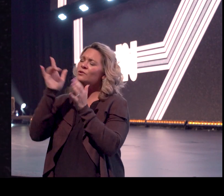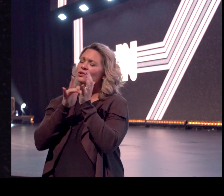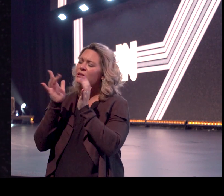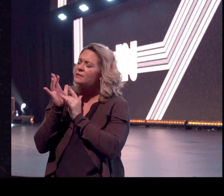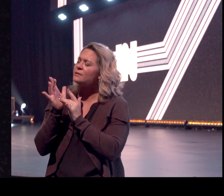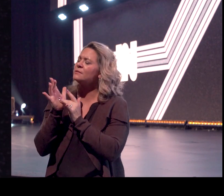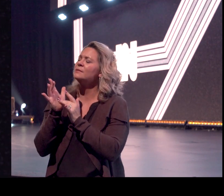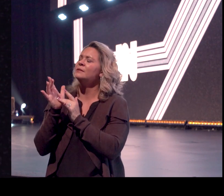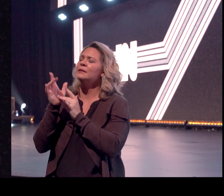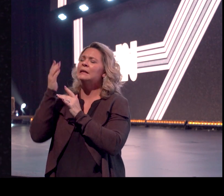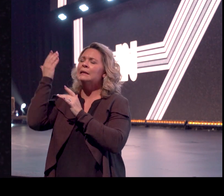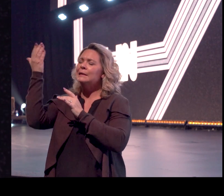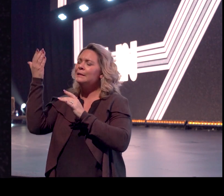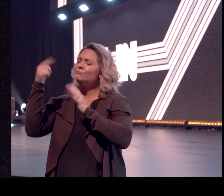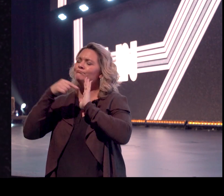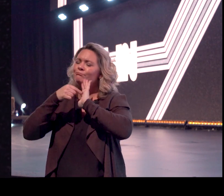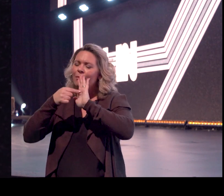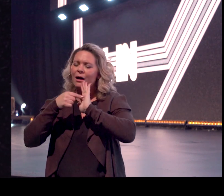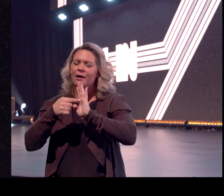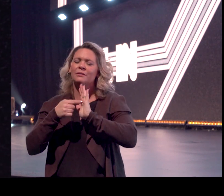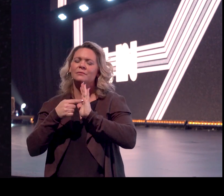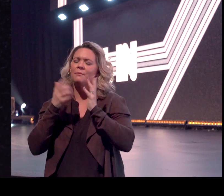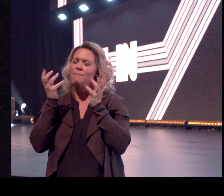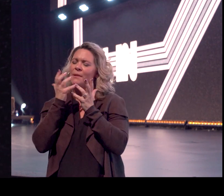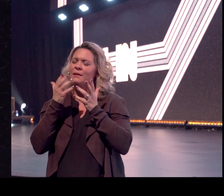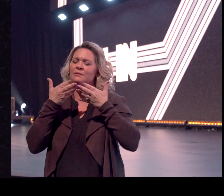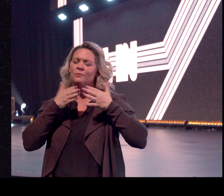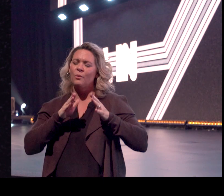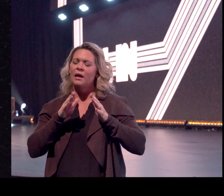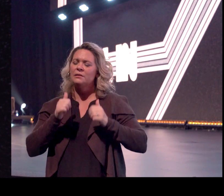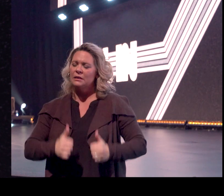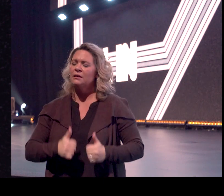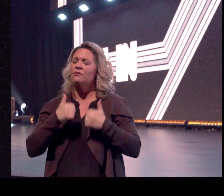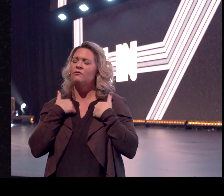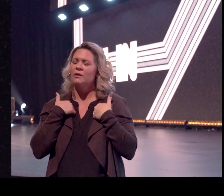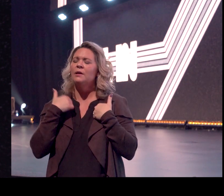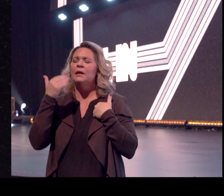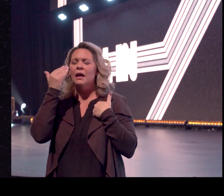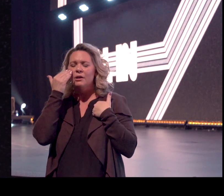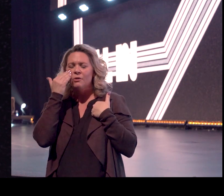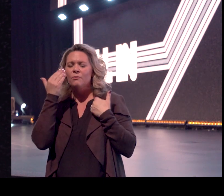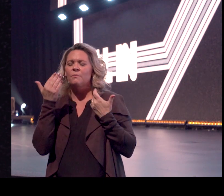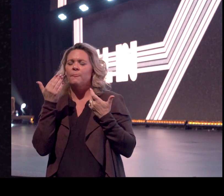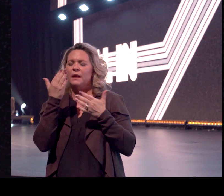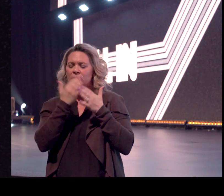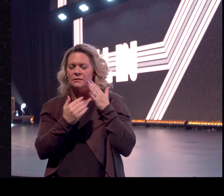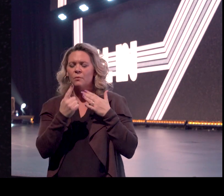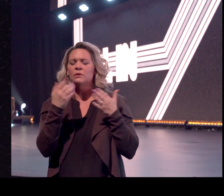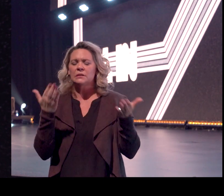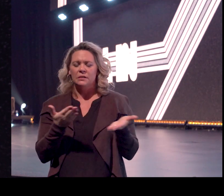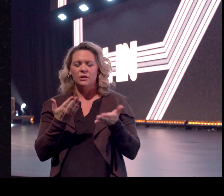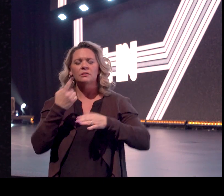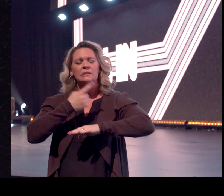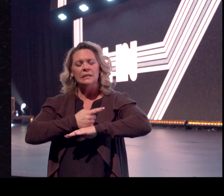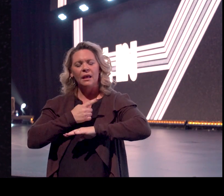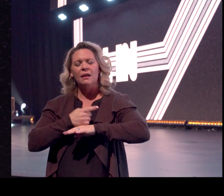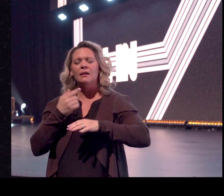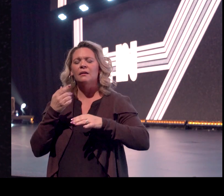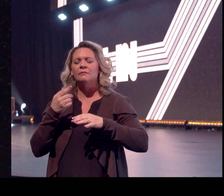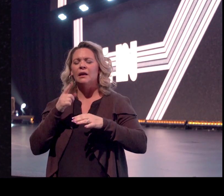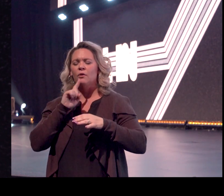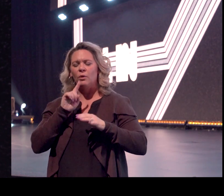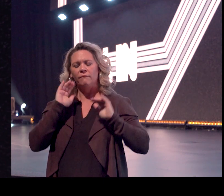Just thank you for Jesus and how he modeled a different way to live. And I just feel compelled right now. I know there's someone here today, they've been